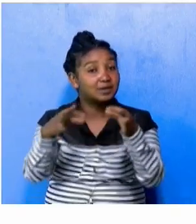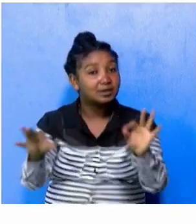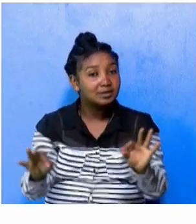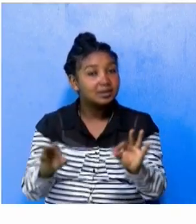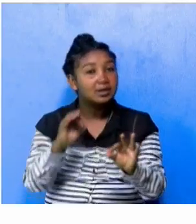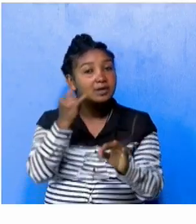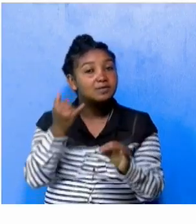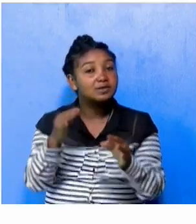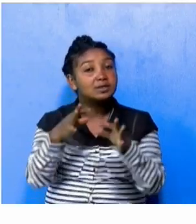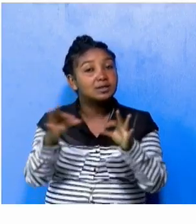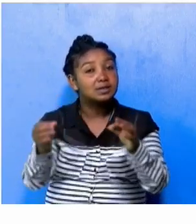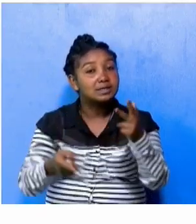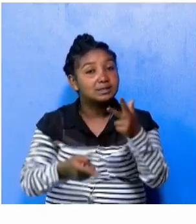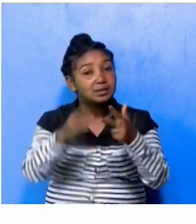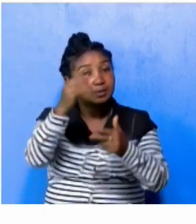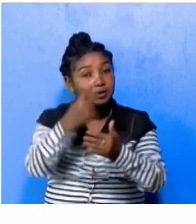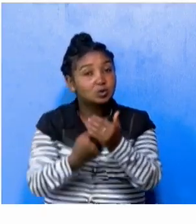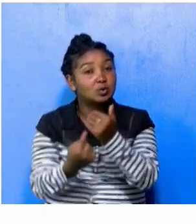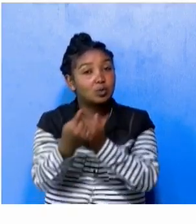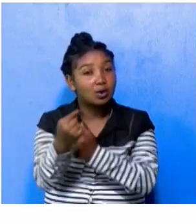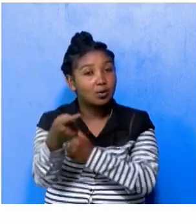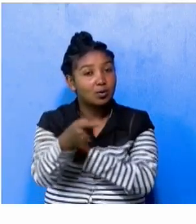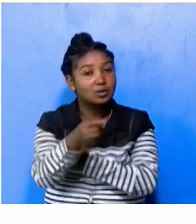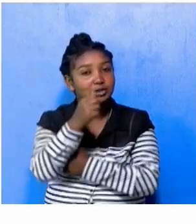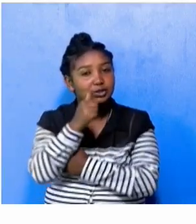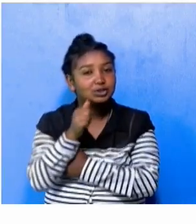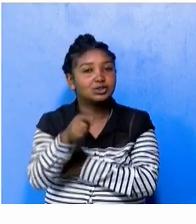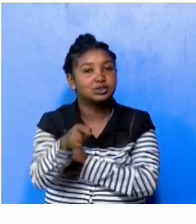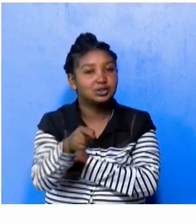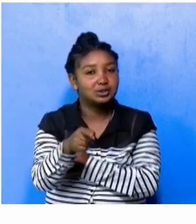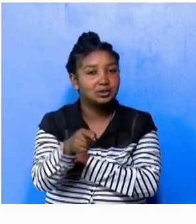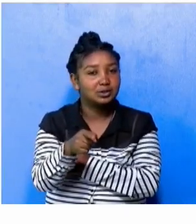if the subject is third person singular? She